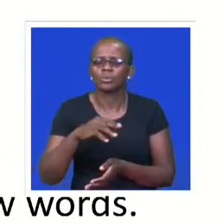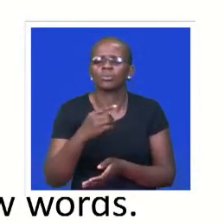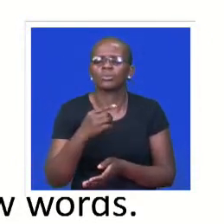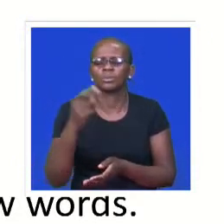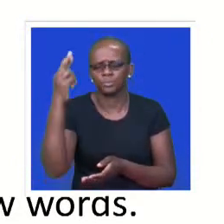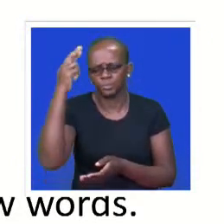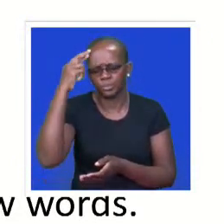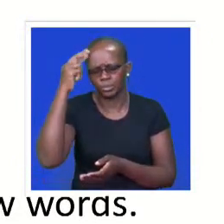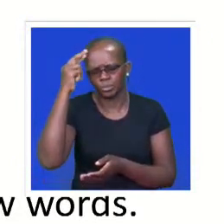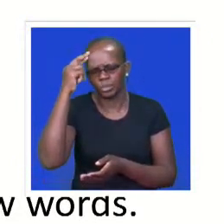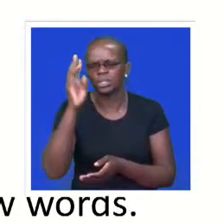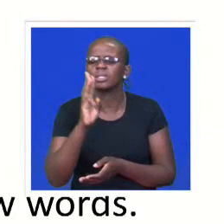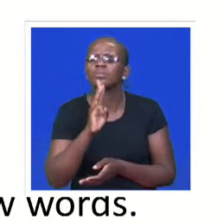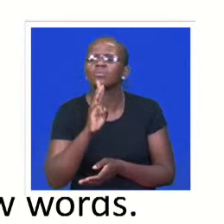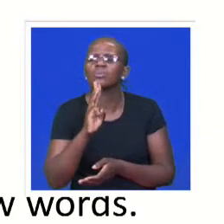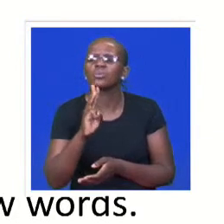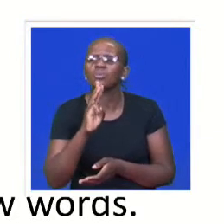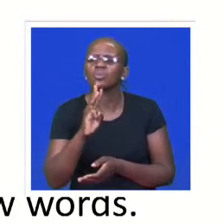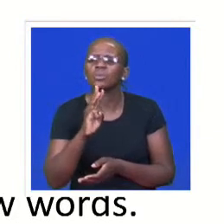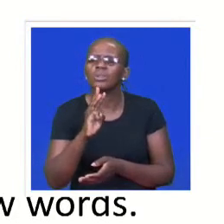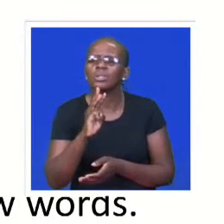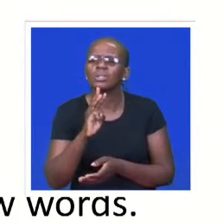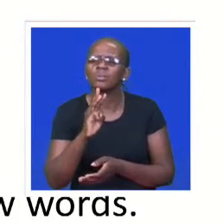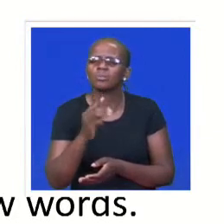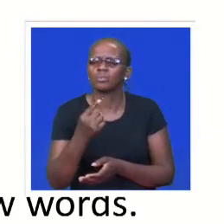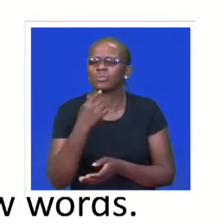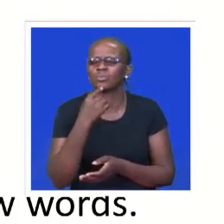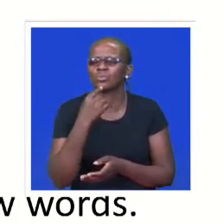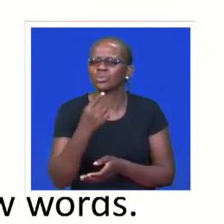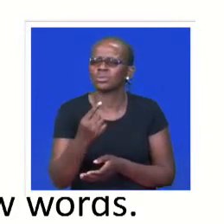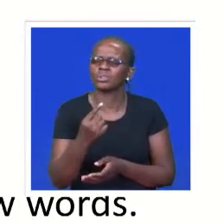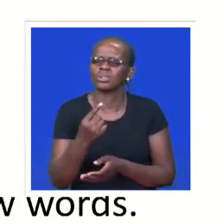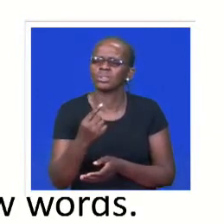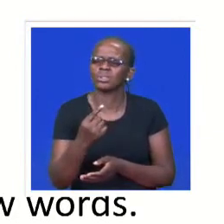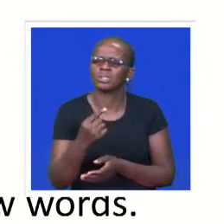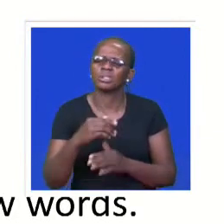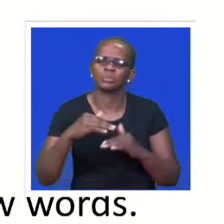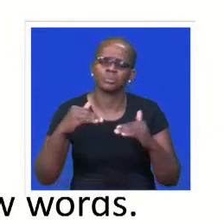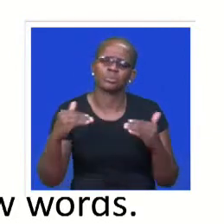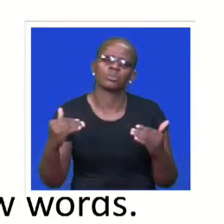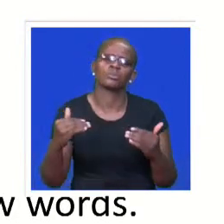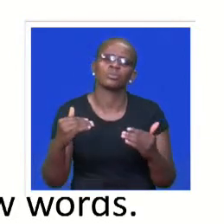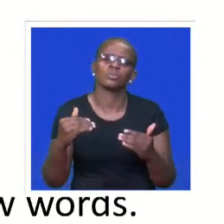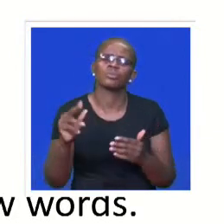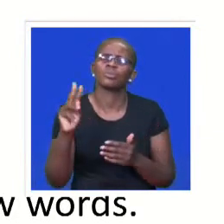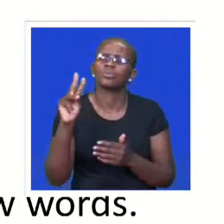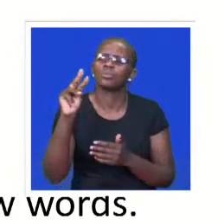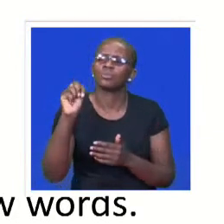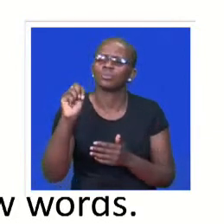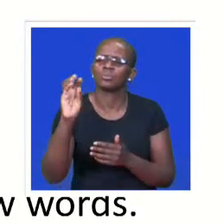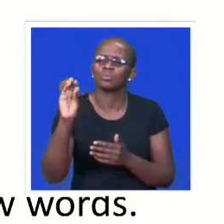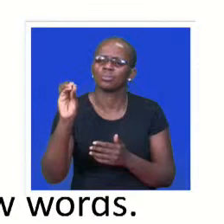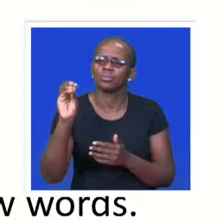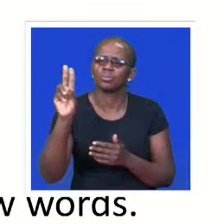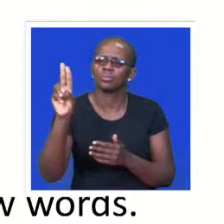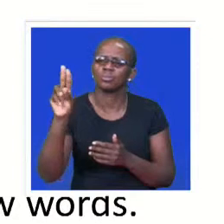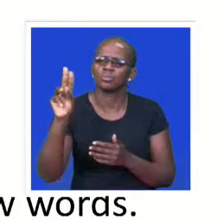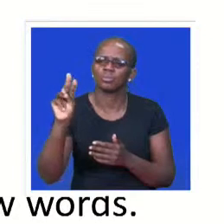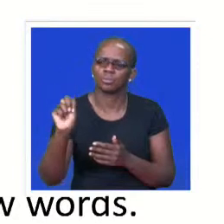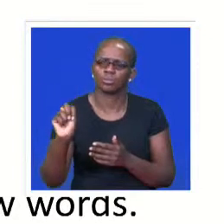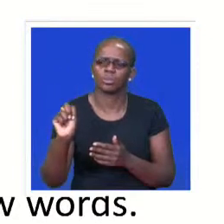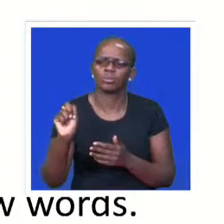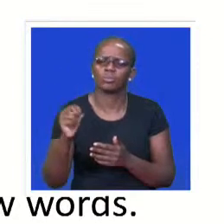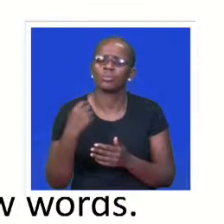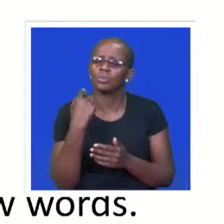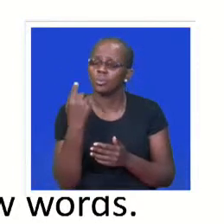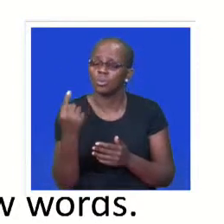means an adjective tells us more about a noun. Can you give me any 3 adjectives that you